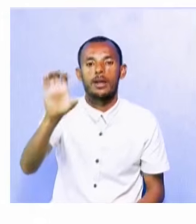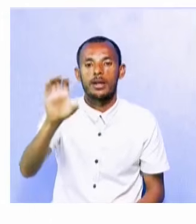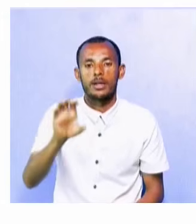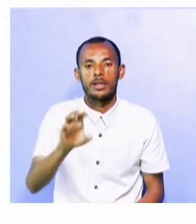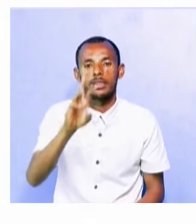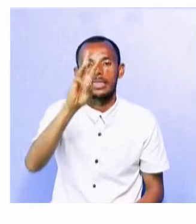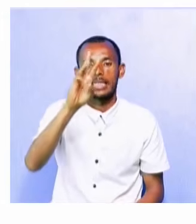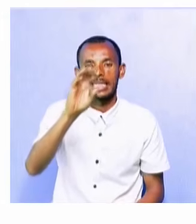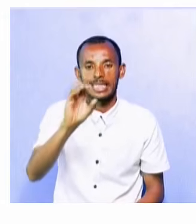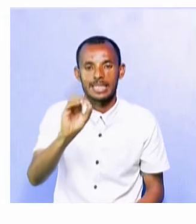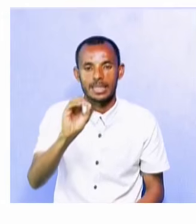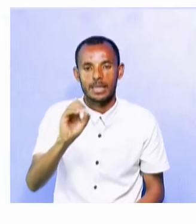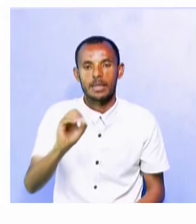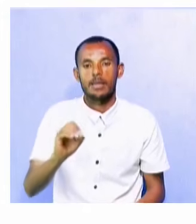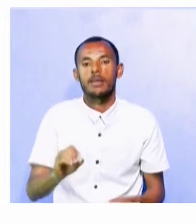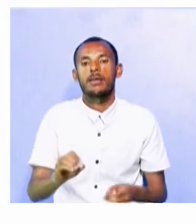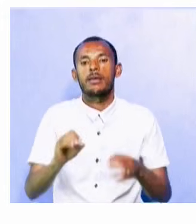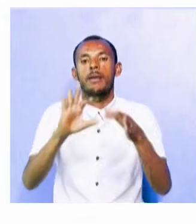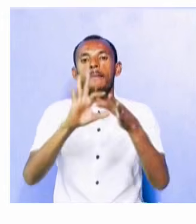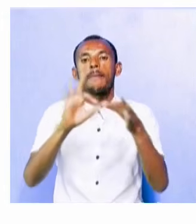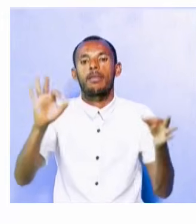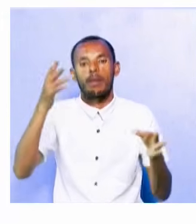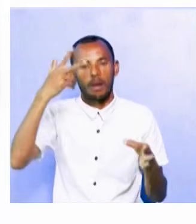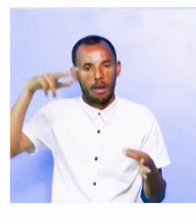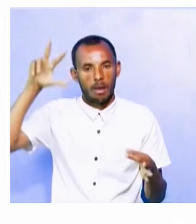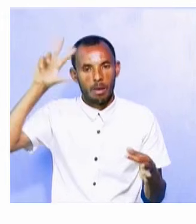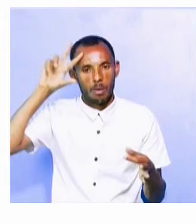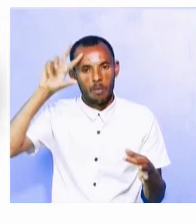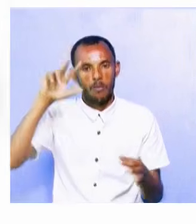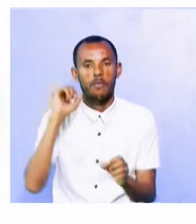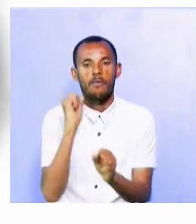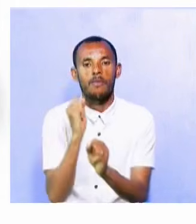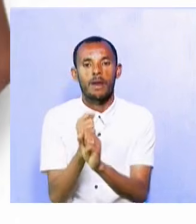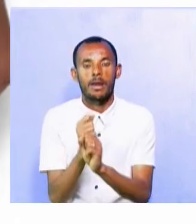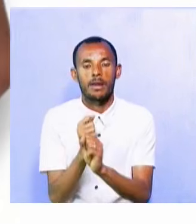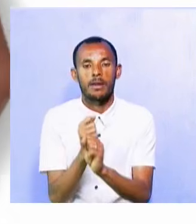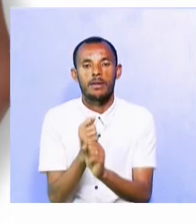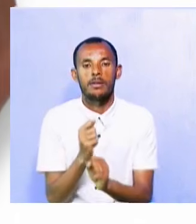216 meter cube, find